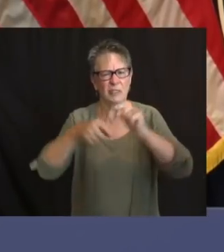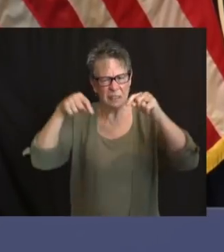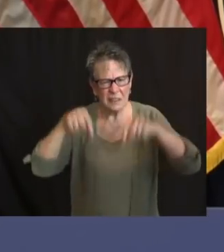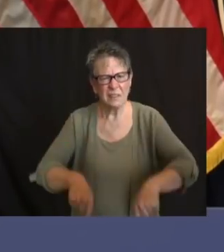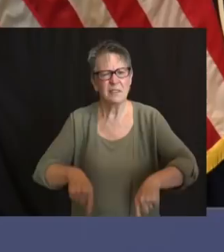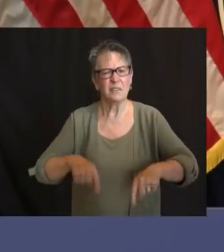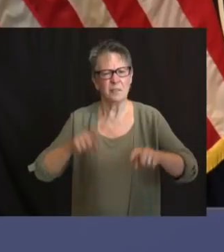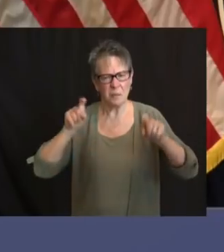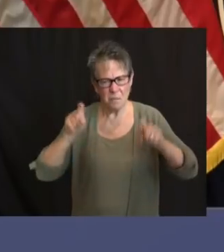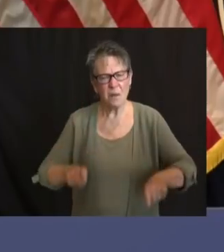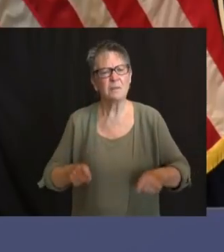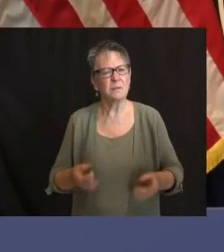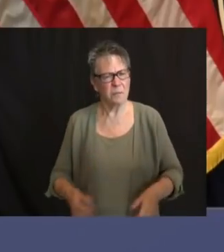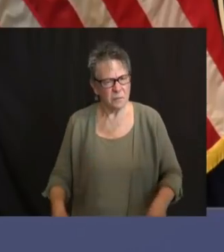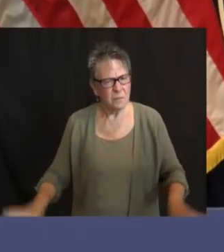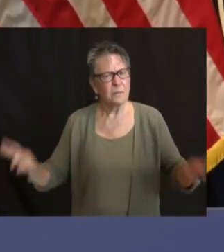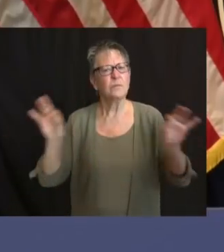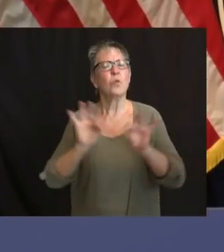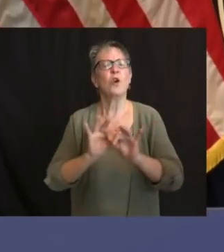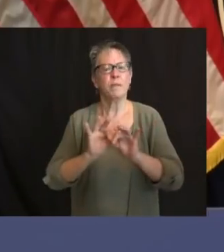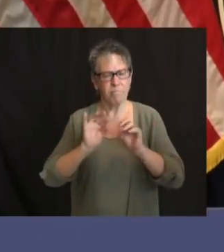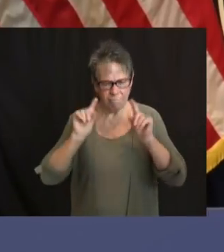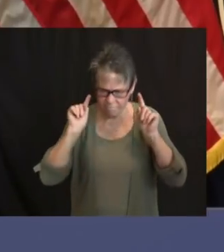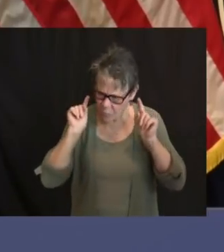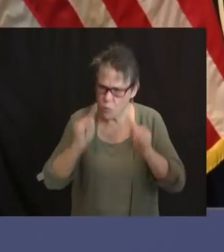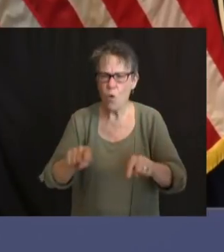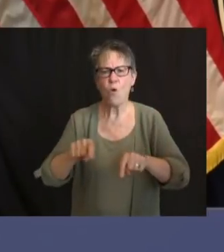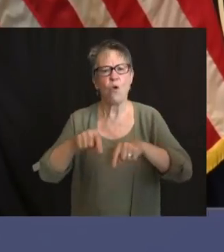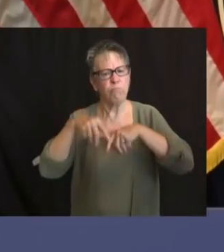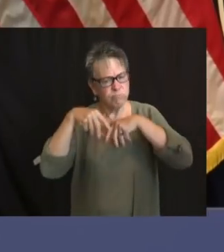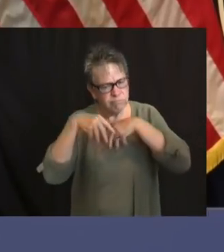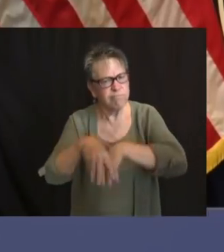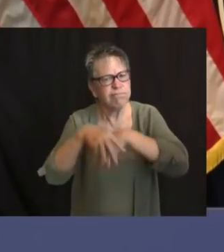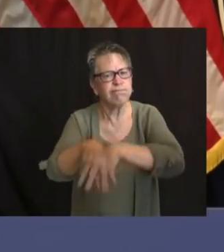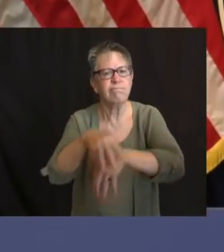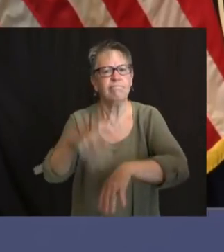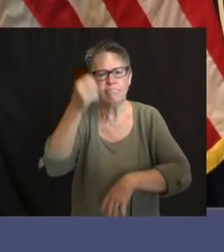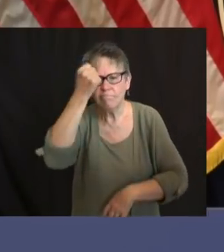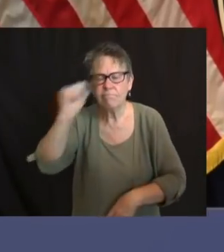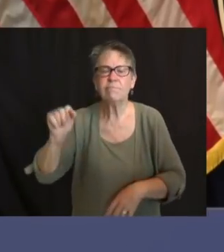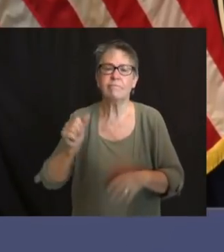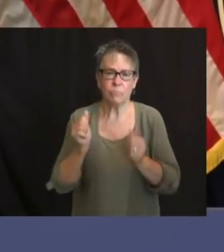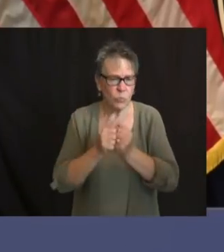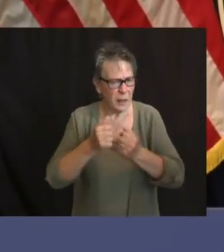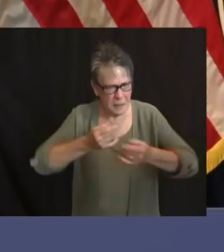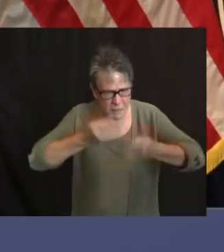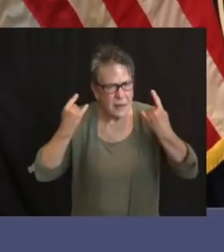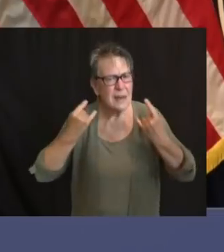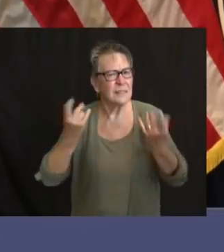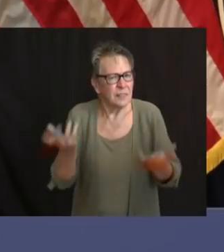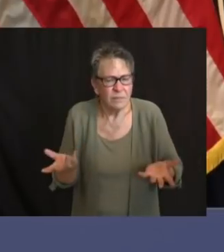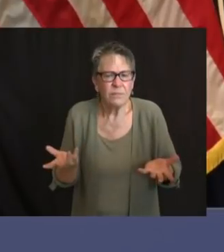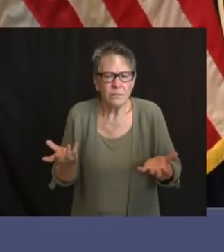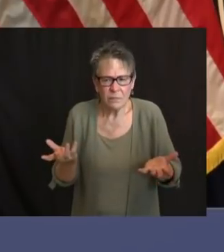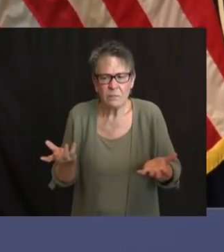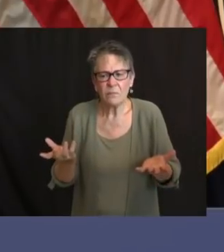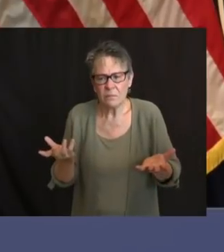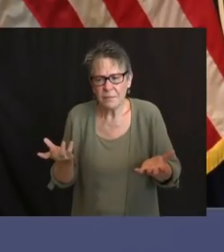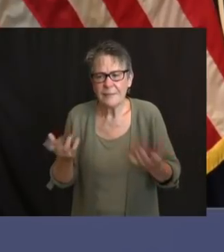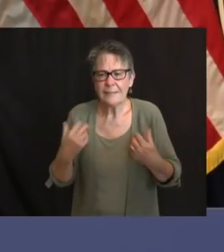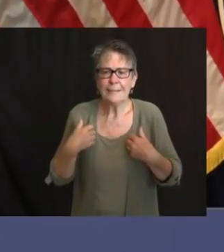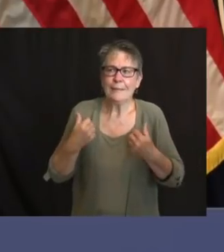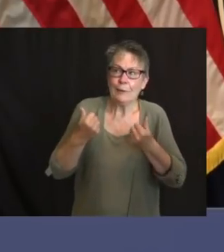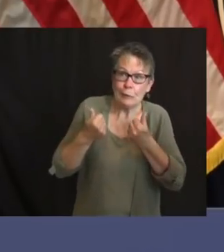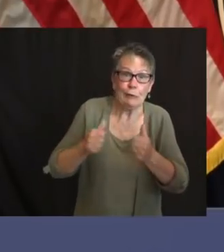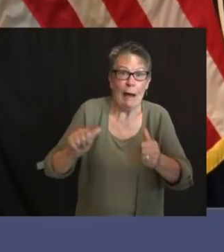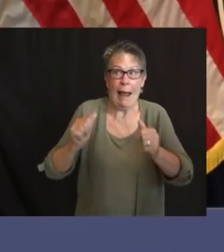we were 2 different ones. One was hard on social distancing. The other one was pretty straightforward and much easier to get it because it was a vigil and it